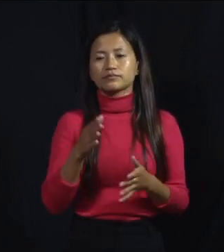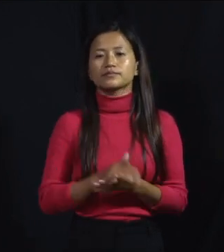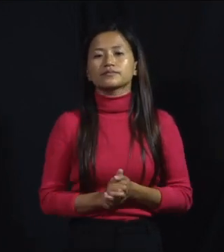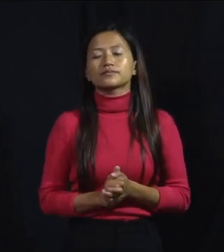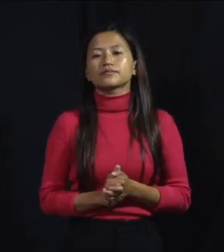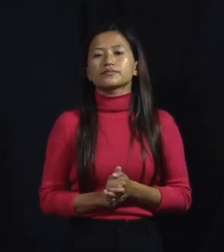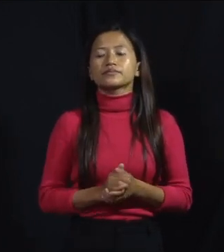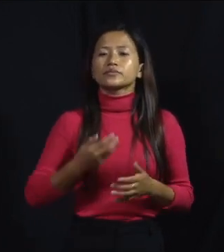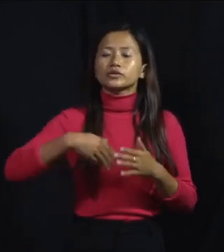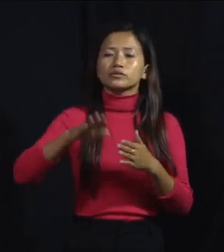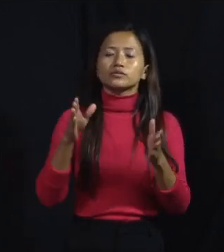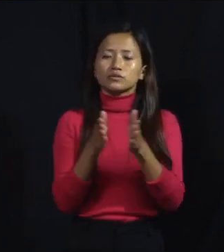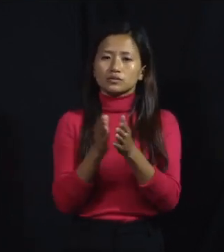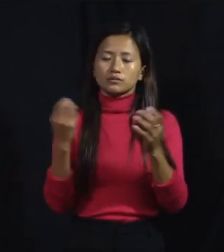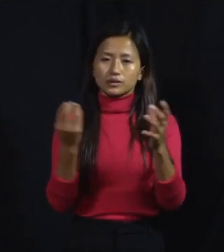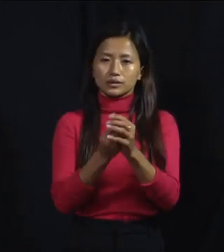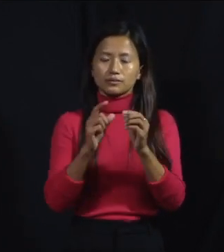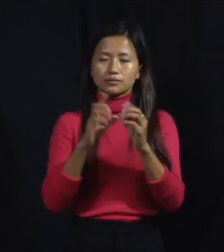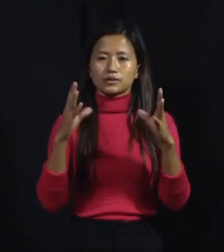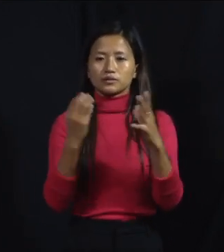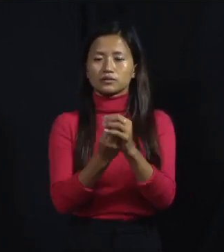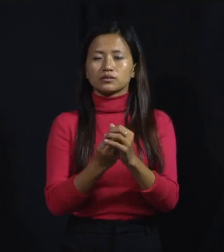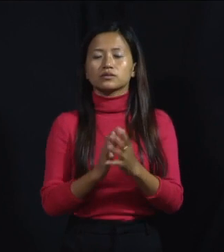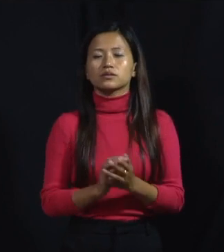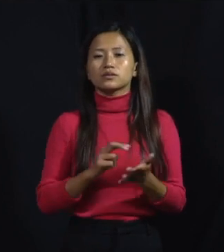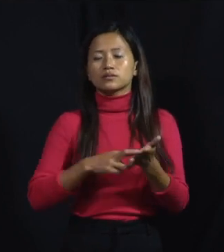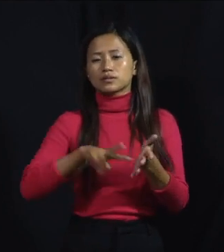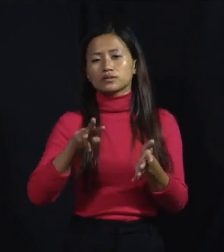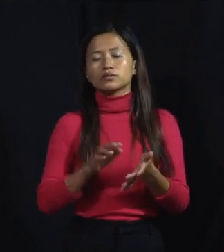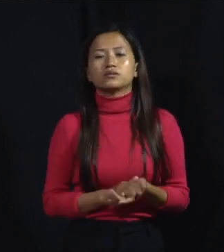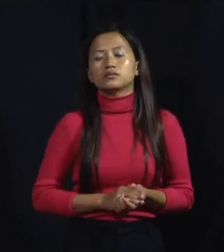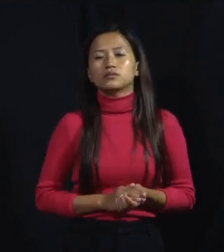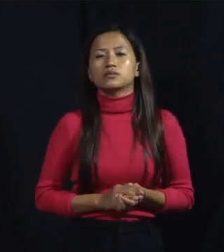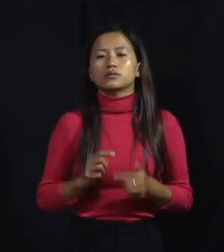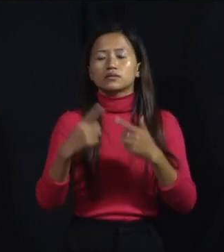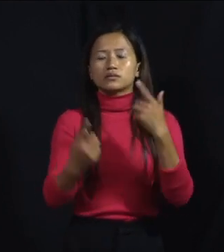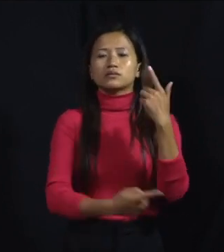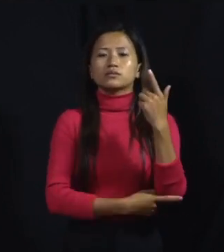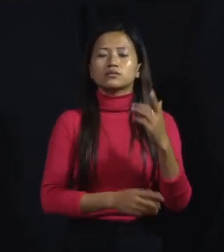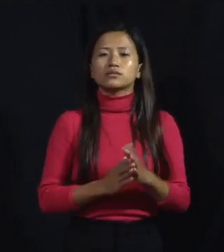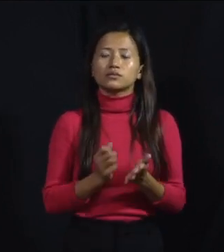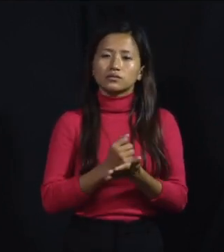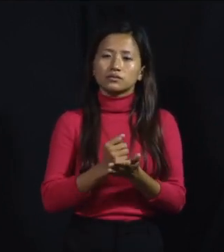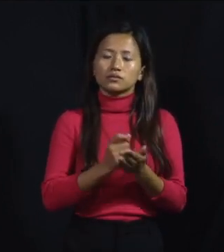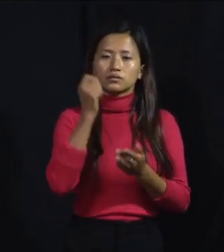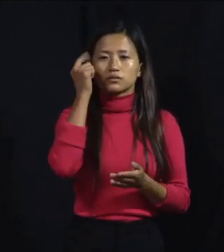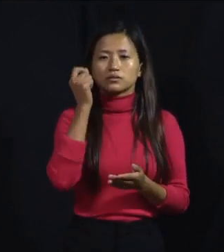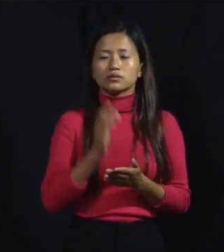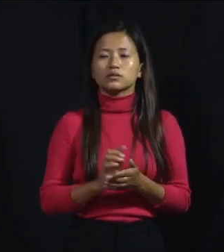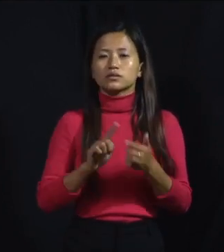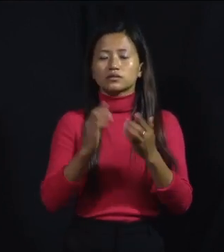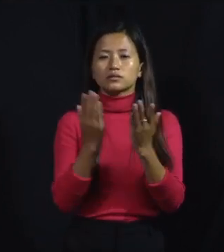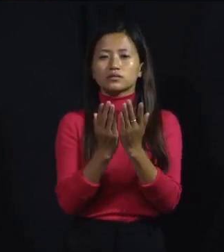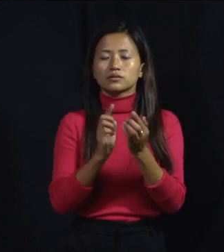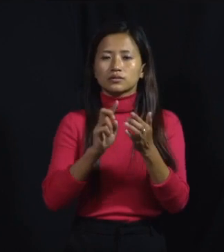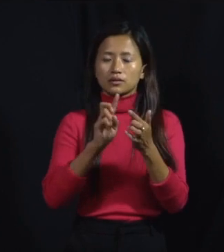together, and then they should blend together. They are inseparable in nature, right? And then lastly, we also try to understand the